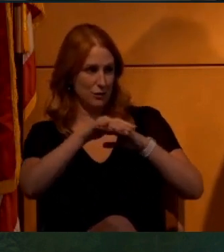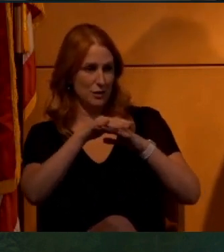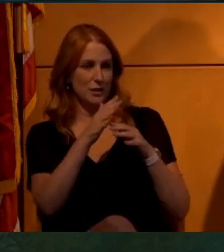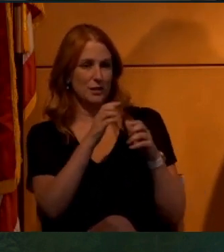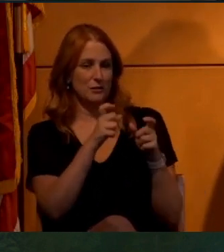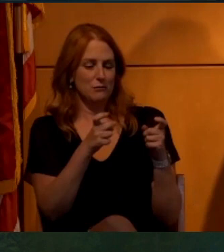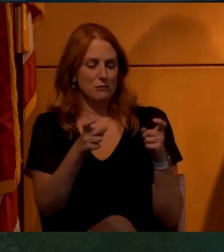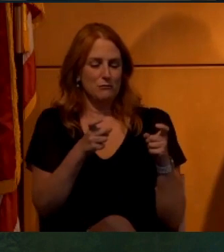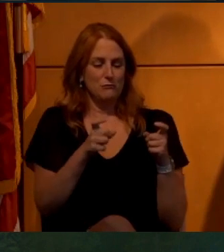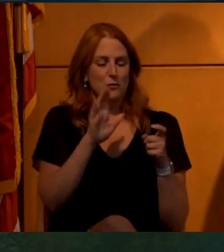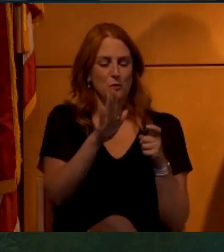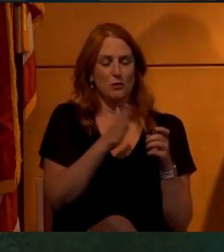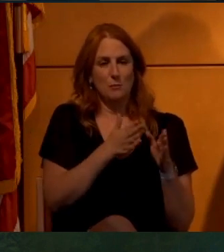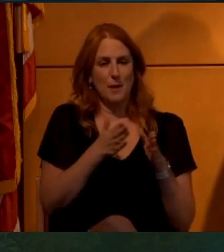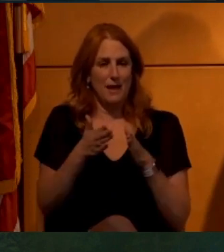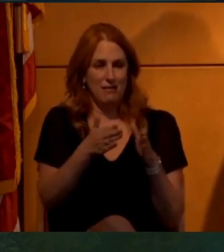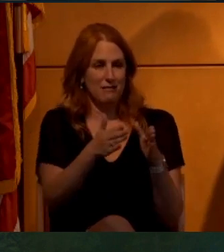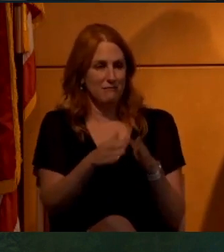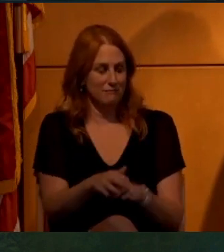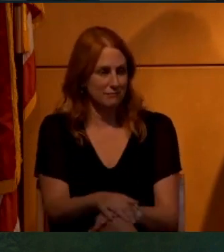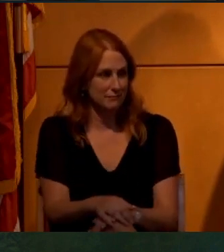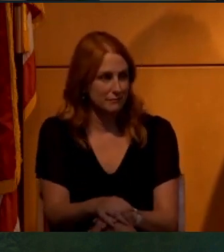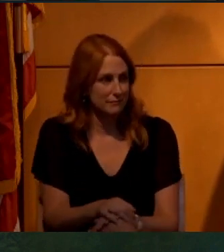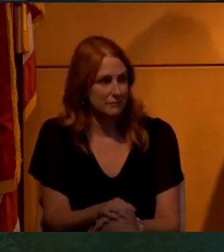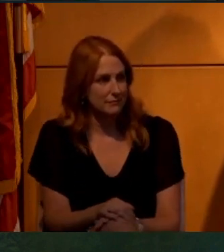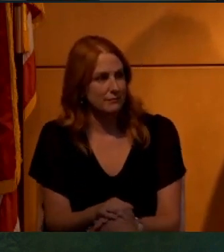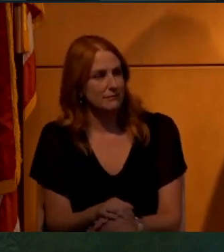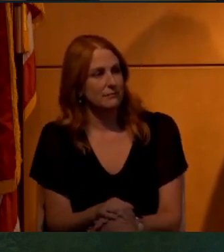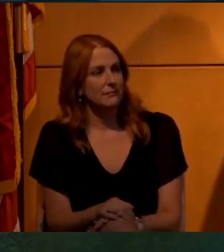traverse along your designated path.